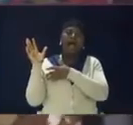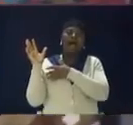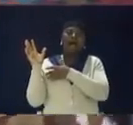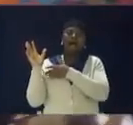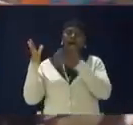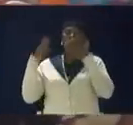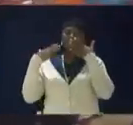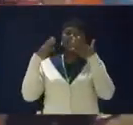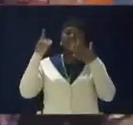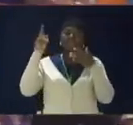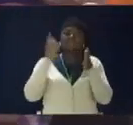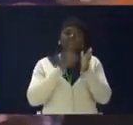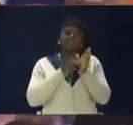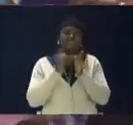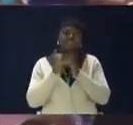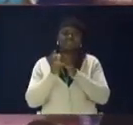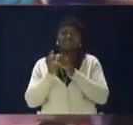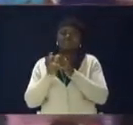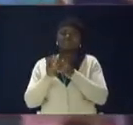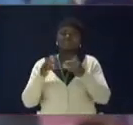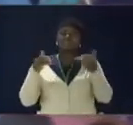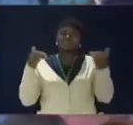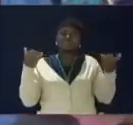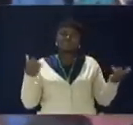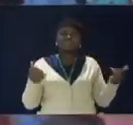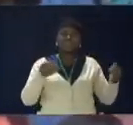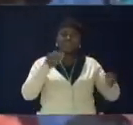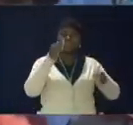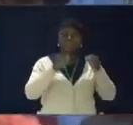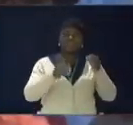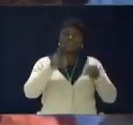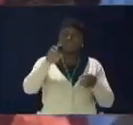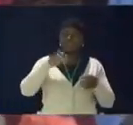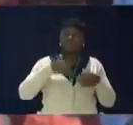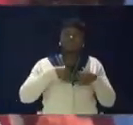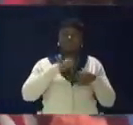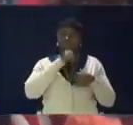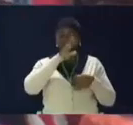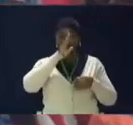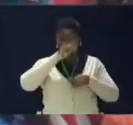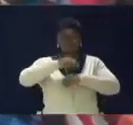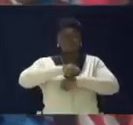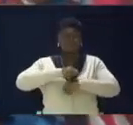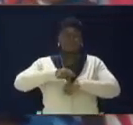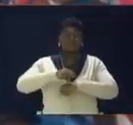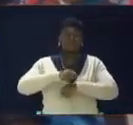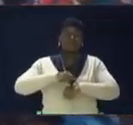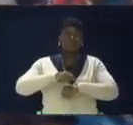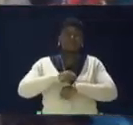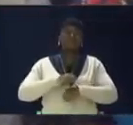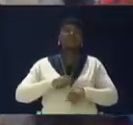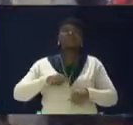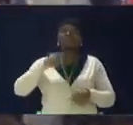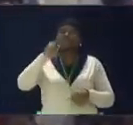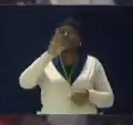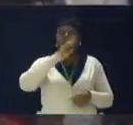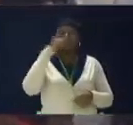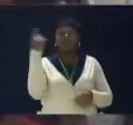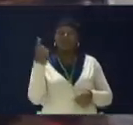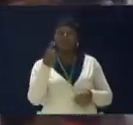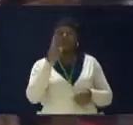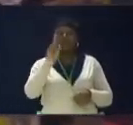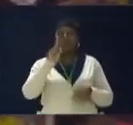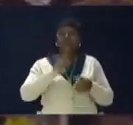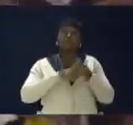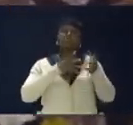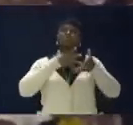Thank you very much. Now, if you have not been anointed, you are the only one to shout